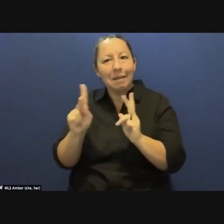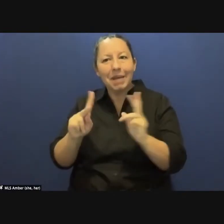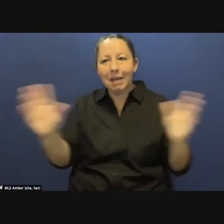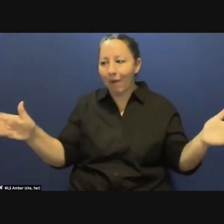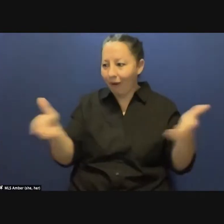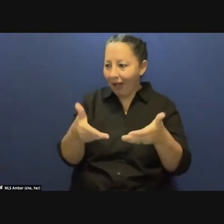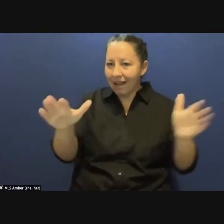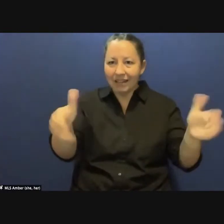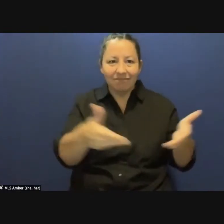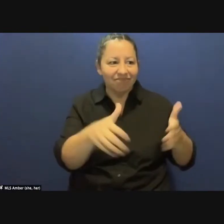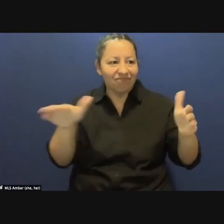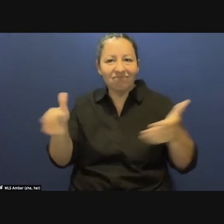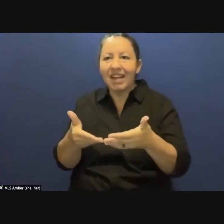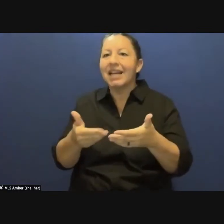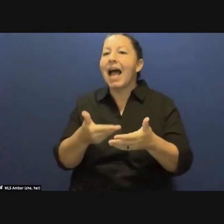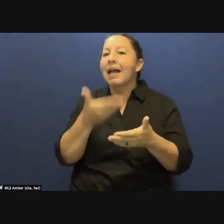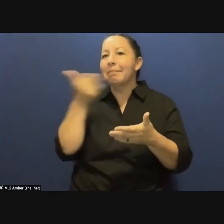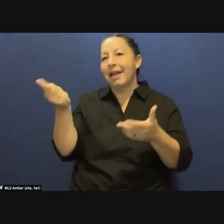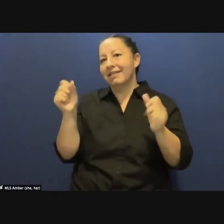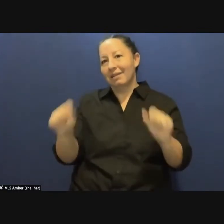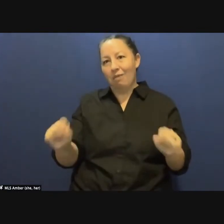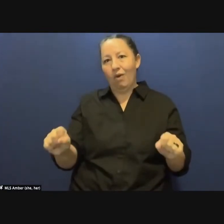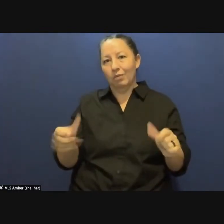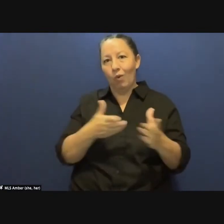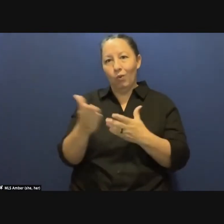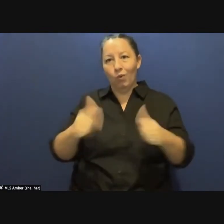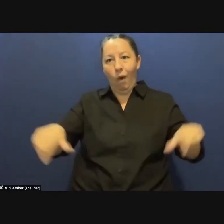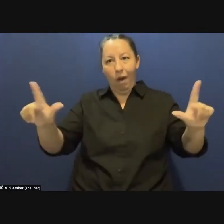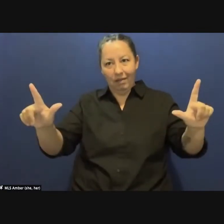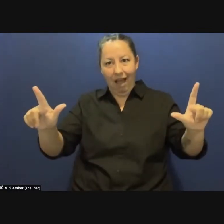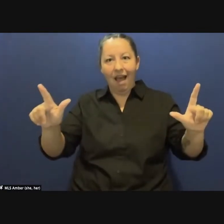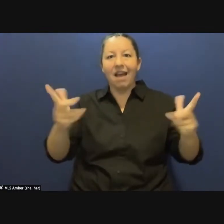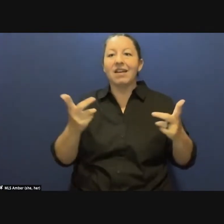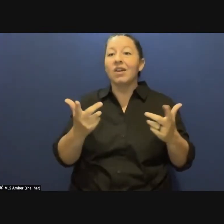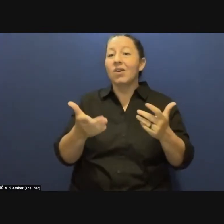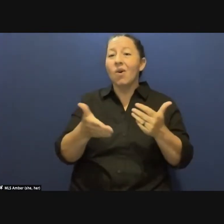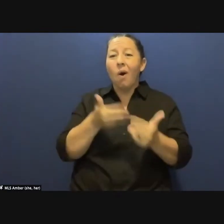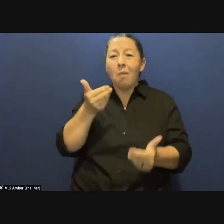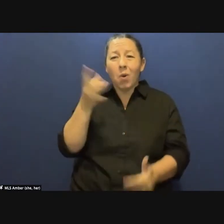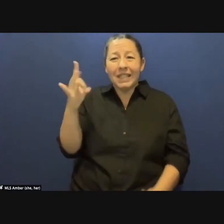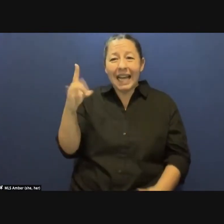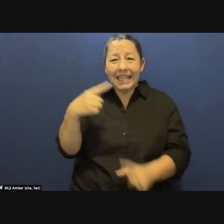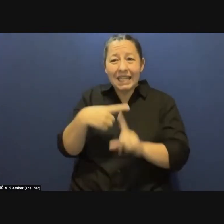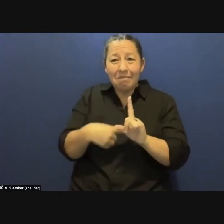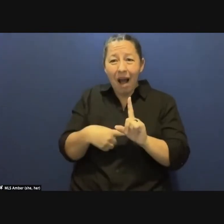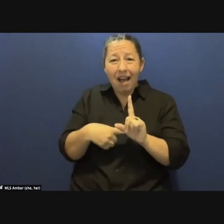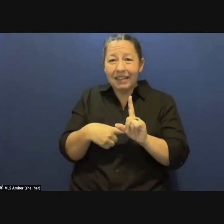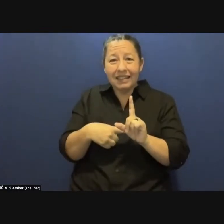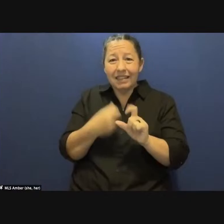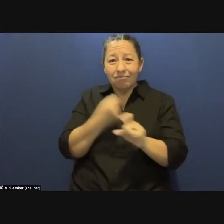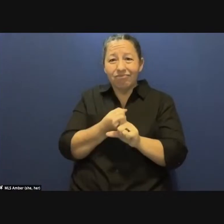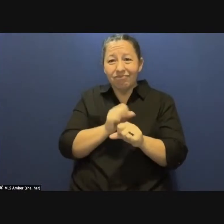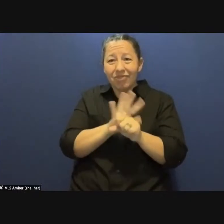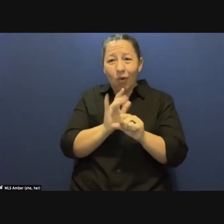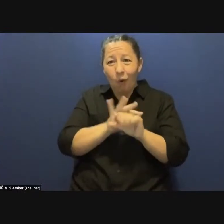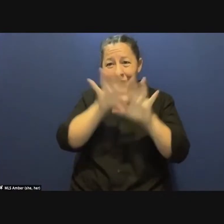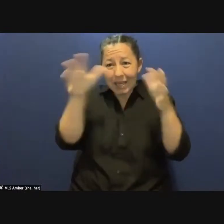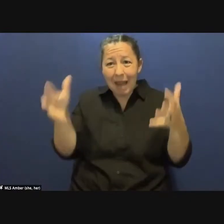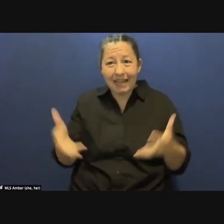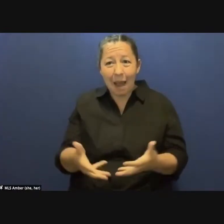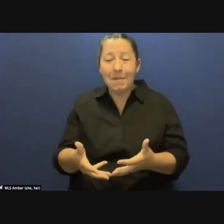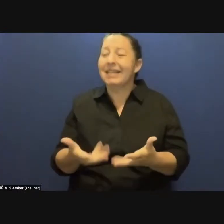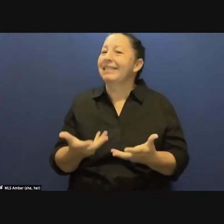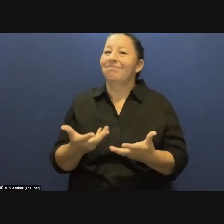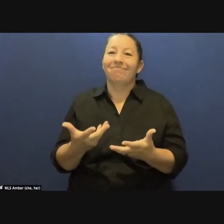virtually. We are close to 18 months into this pandemic right now. I hope that